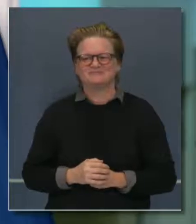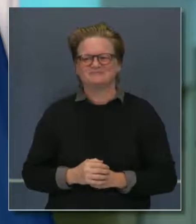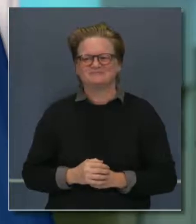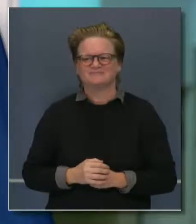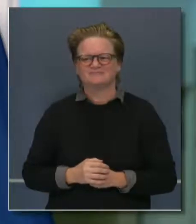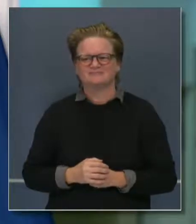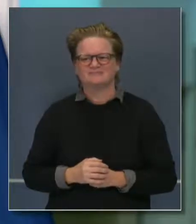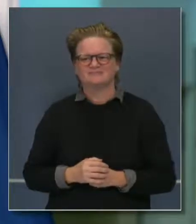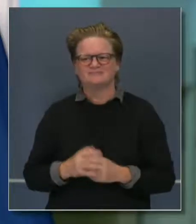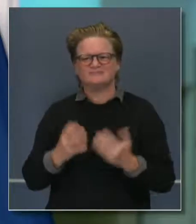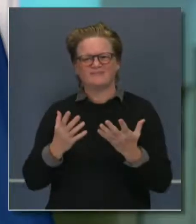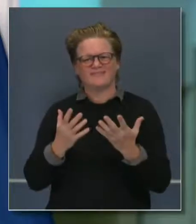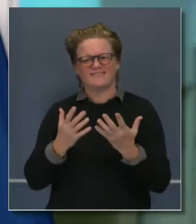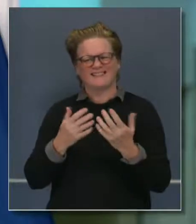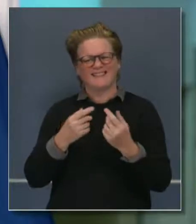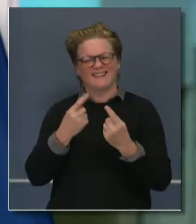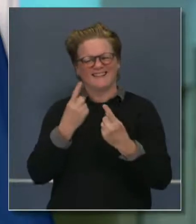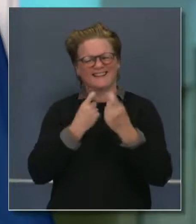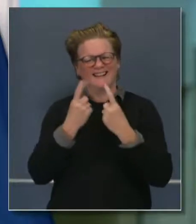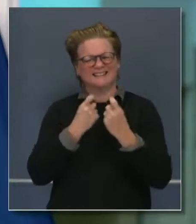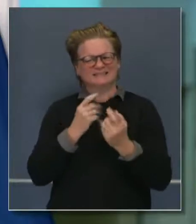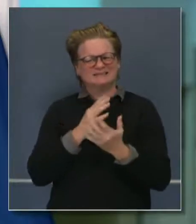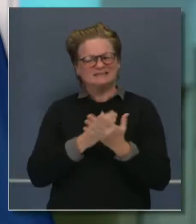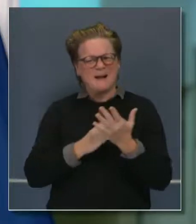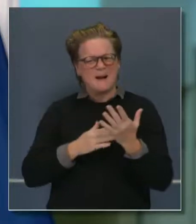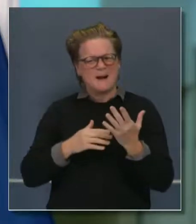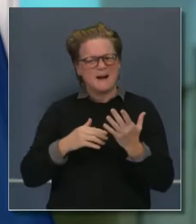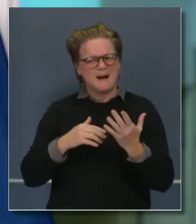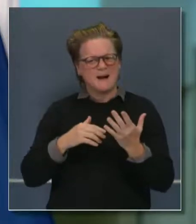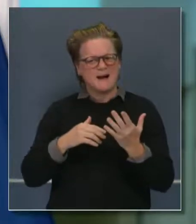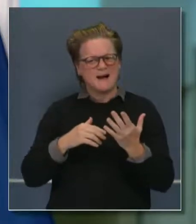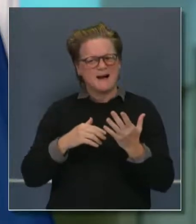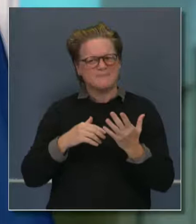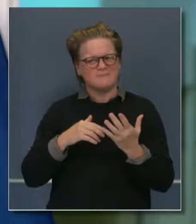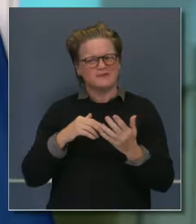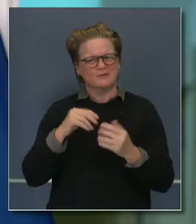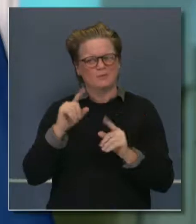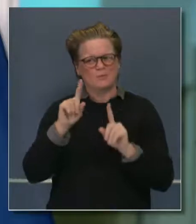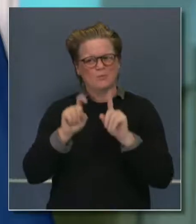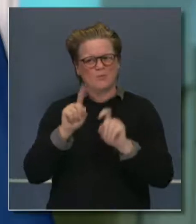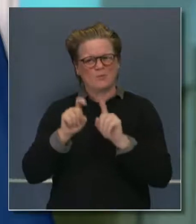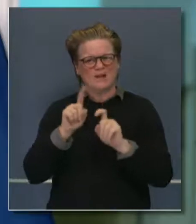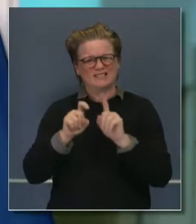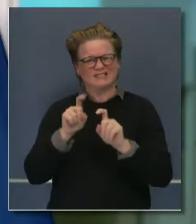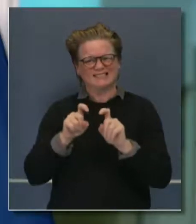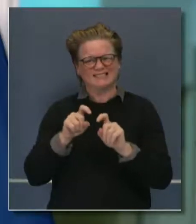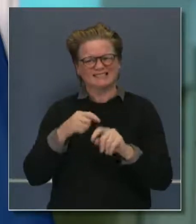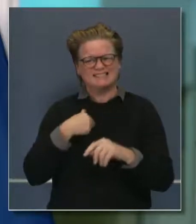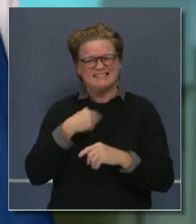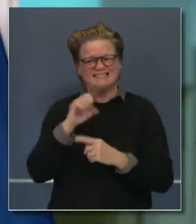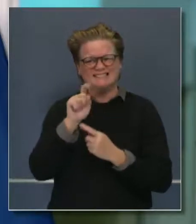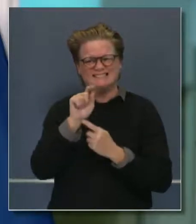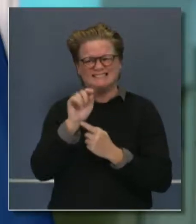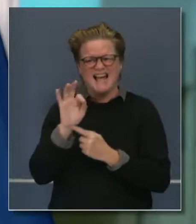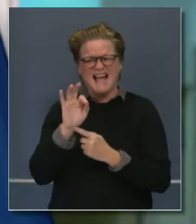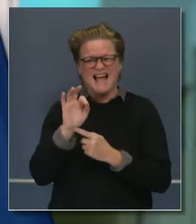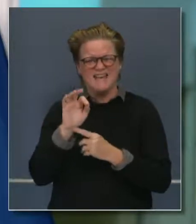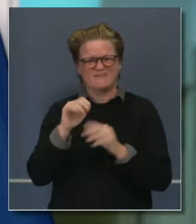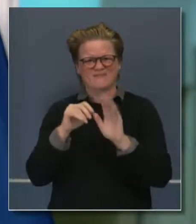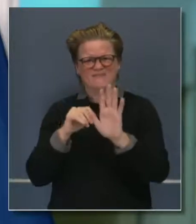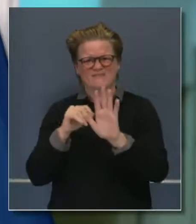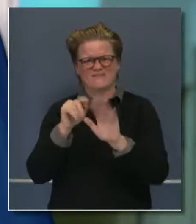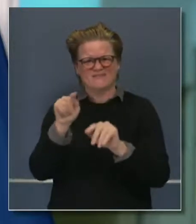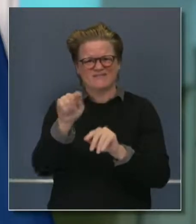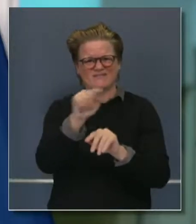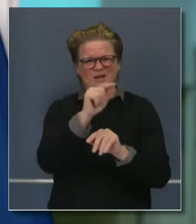I don't want to lose, so I'm working hard to convince them not to submit their resume. I say that